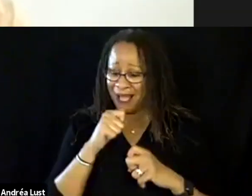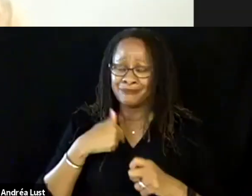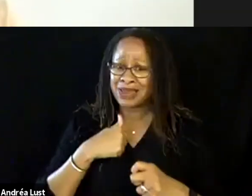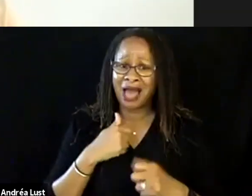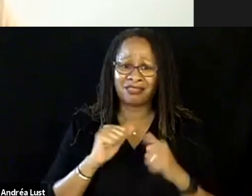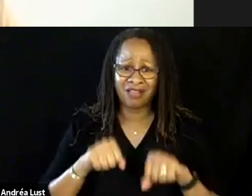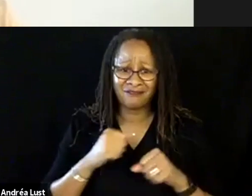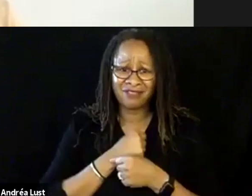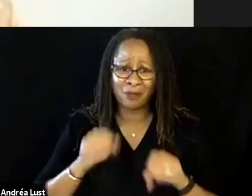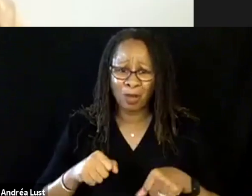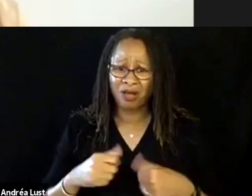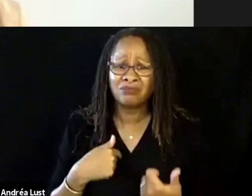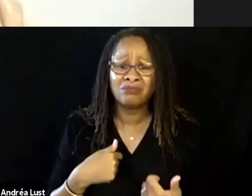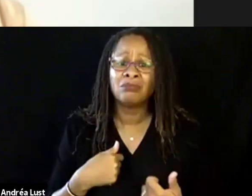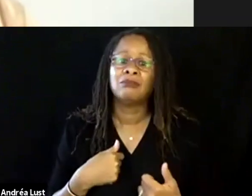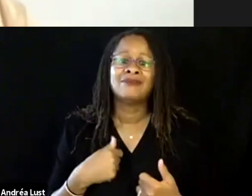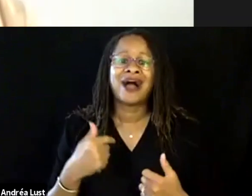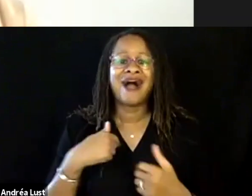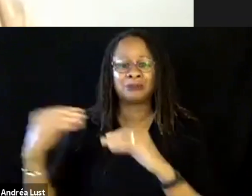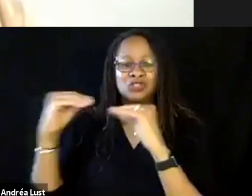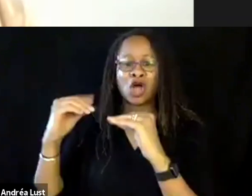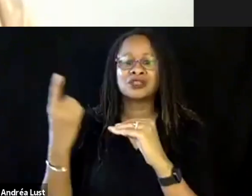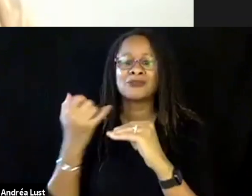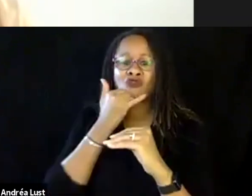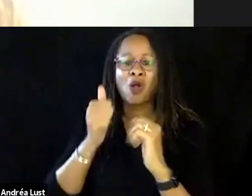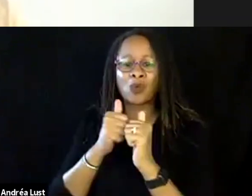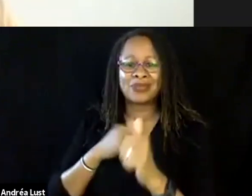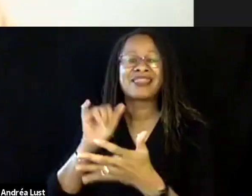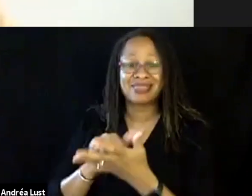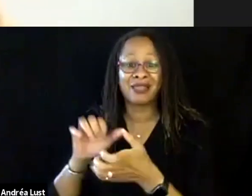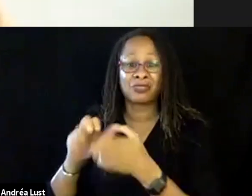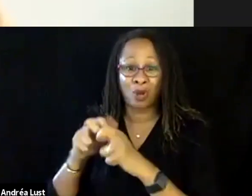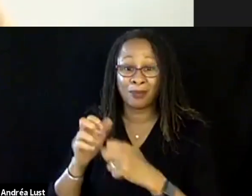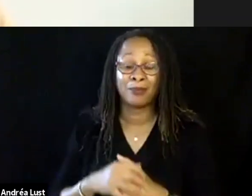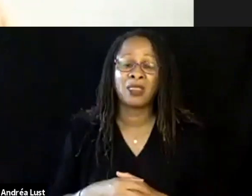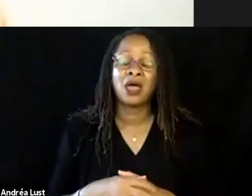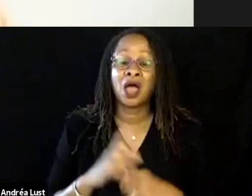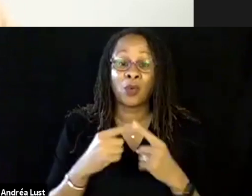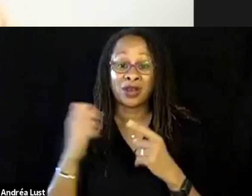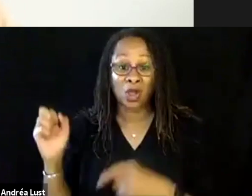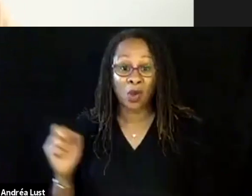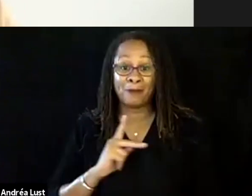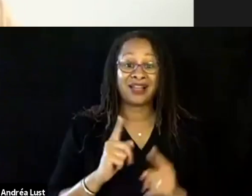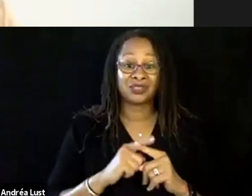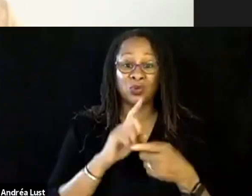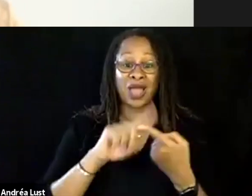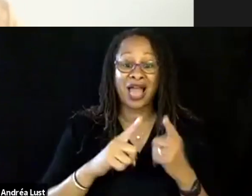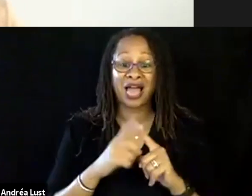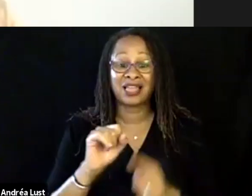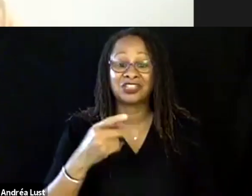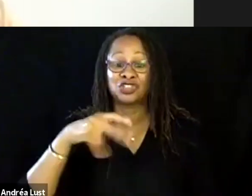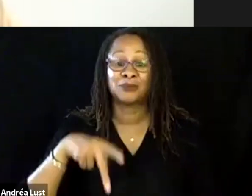problem was that I had been taught that something was wrong with me. And when I sort of bring it back to allyship, I really